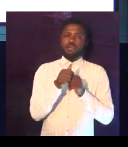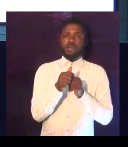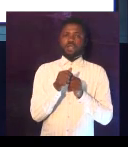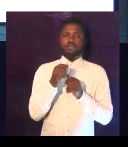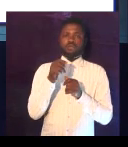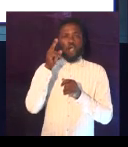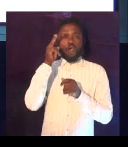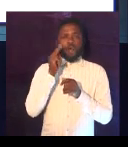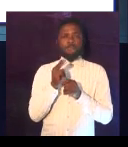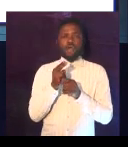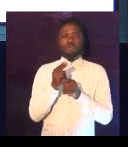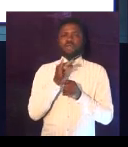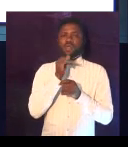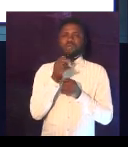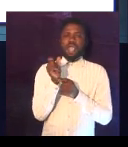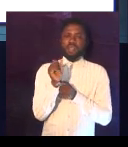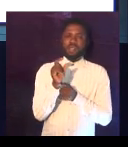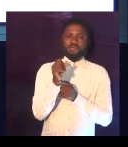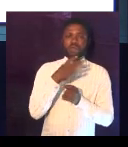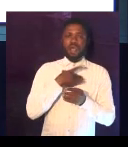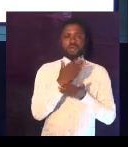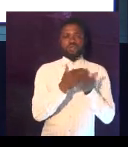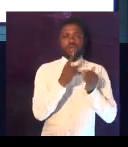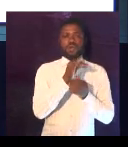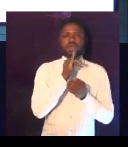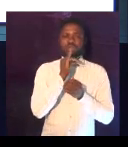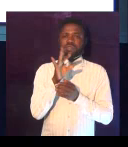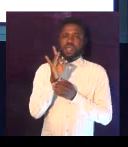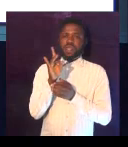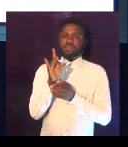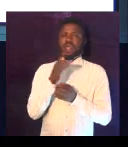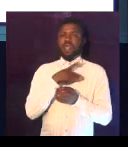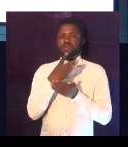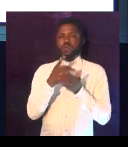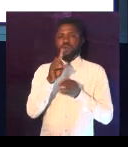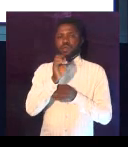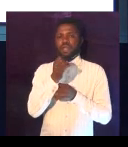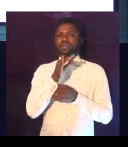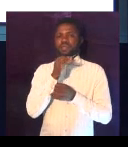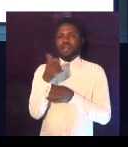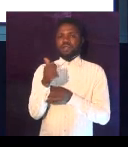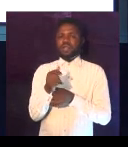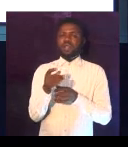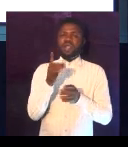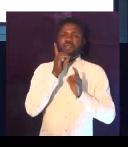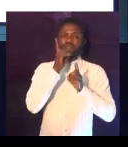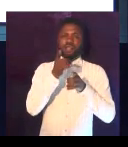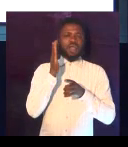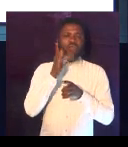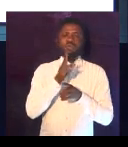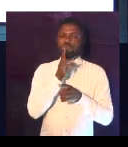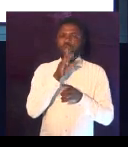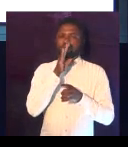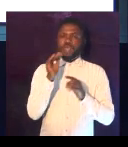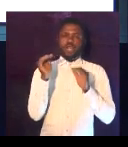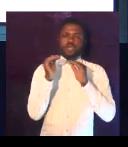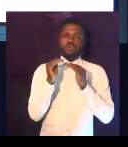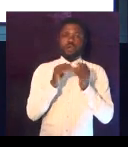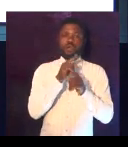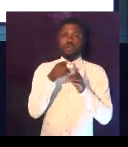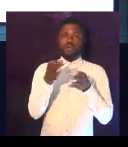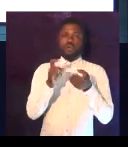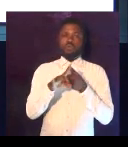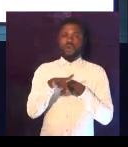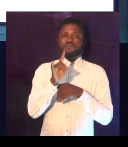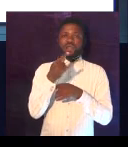talking about Umar the other day, if Umar is 11, then somebody else will be 8, and somebody else will be 10. So data is always going to be